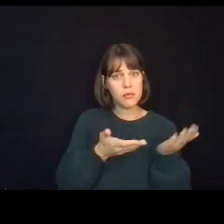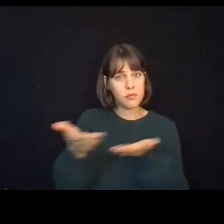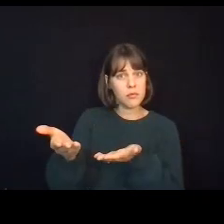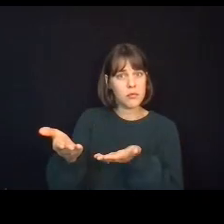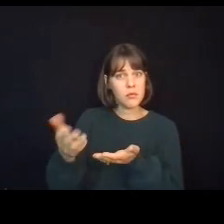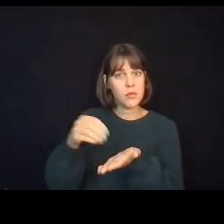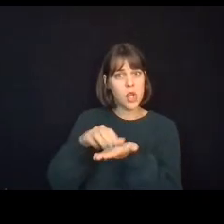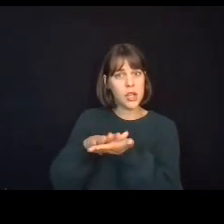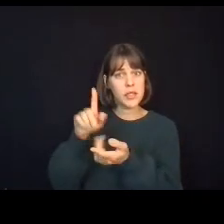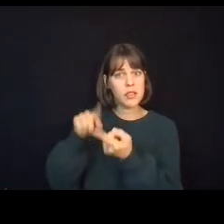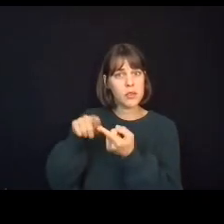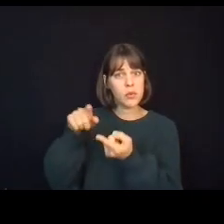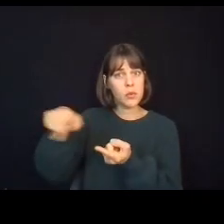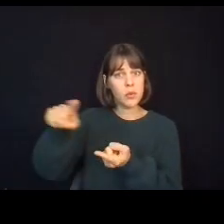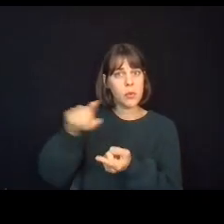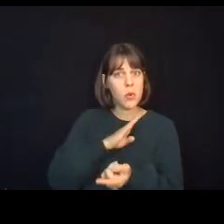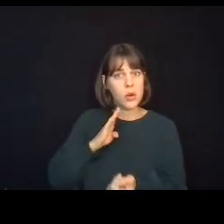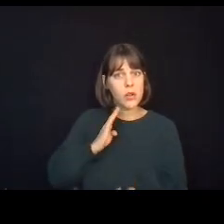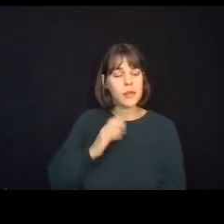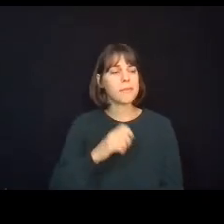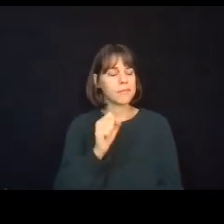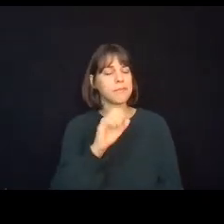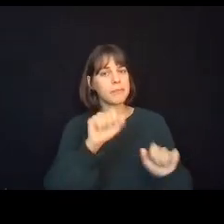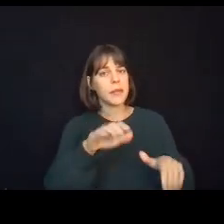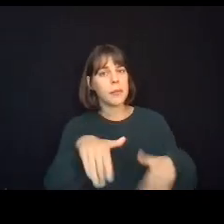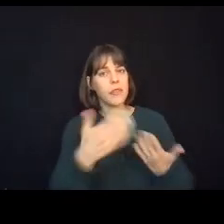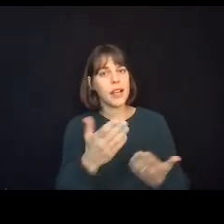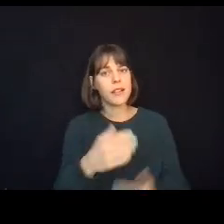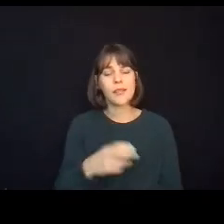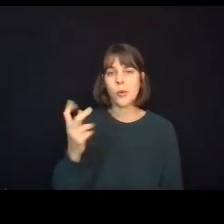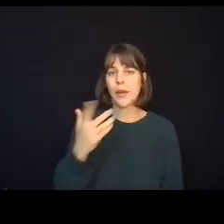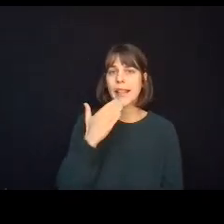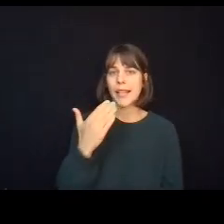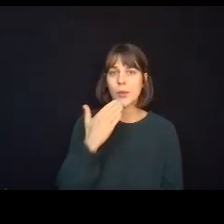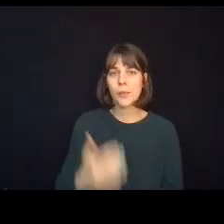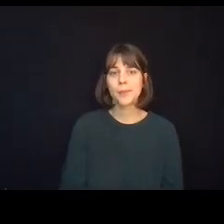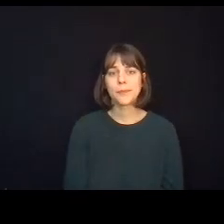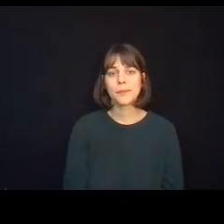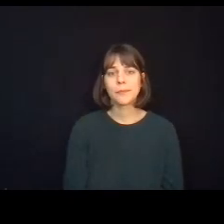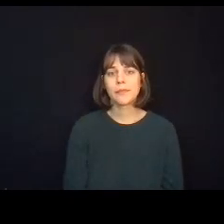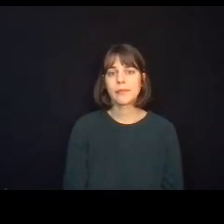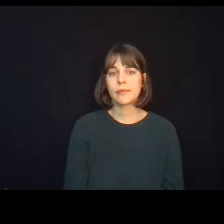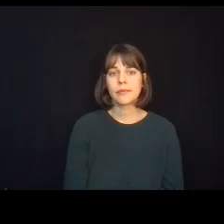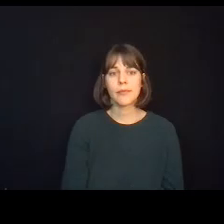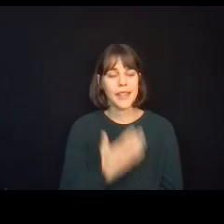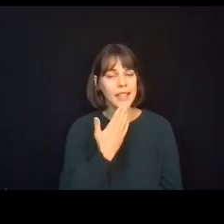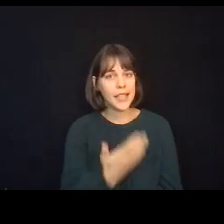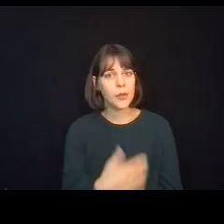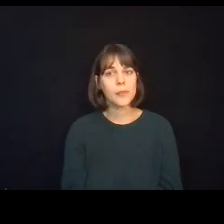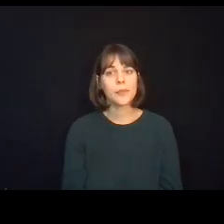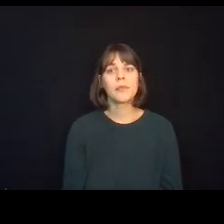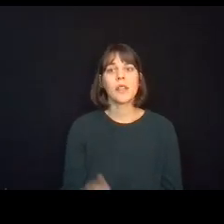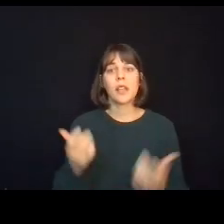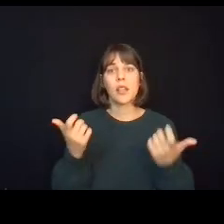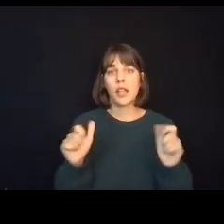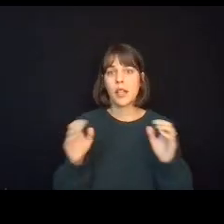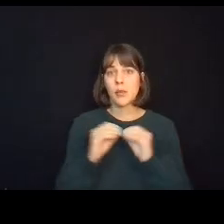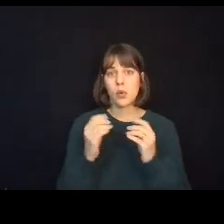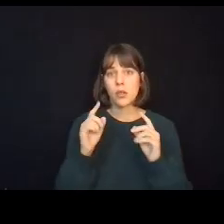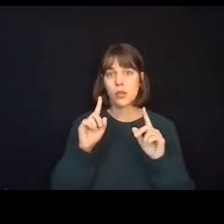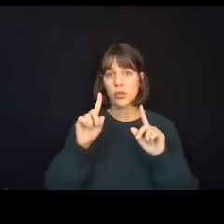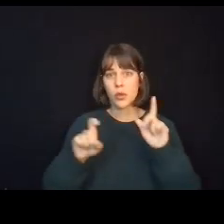members? Yes, we can provide that. Okay, thank you. Thank you. Are there any other